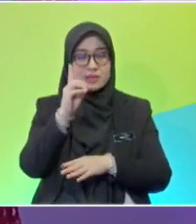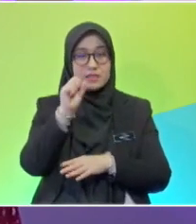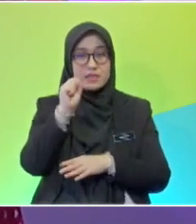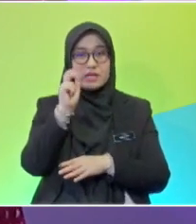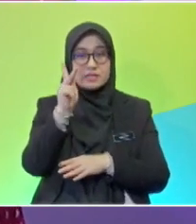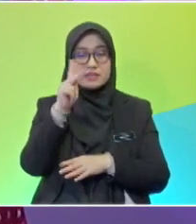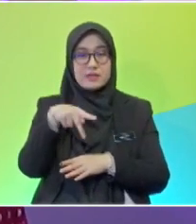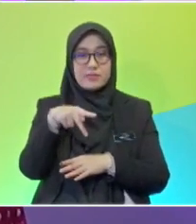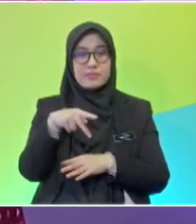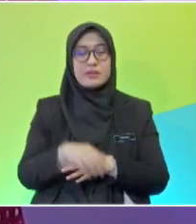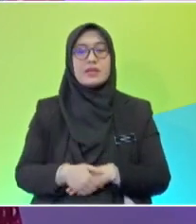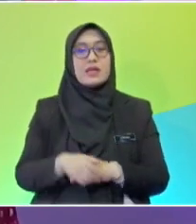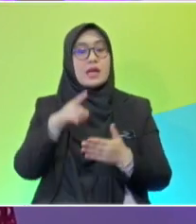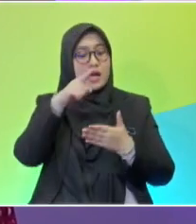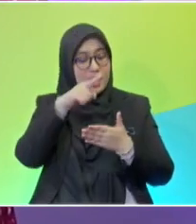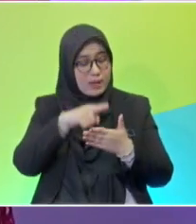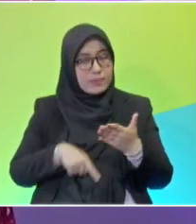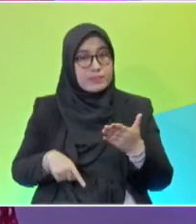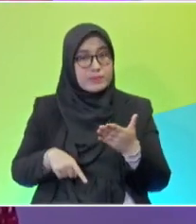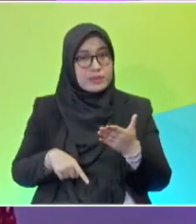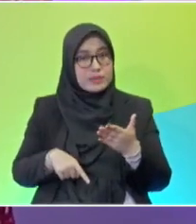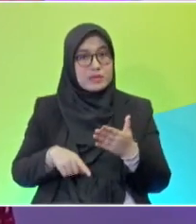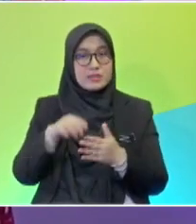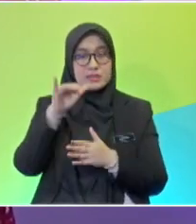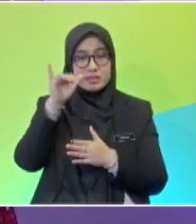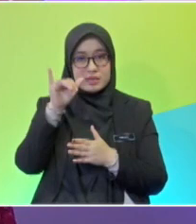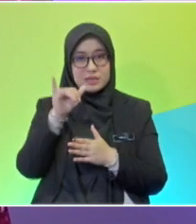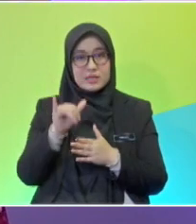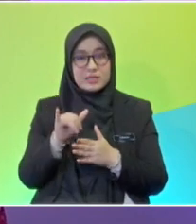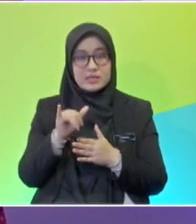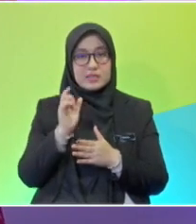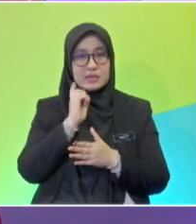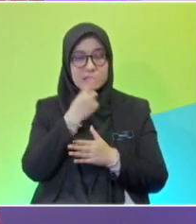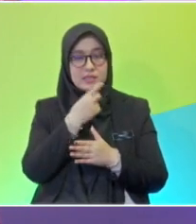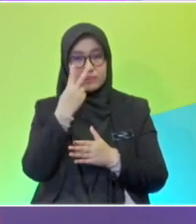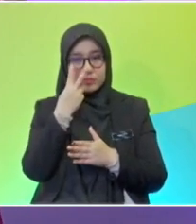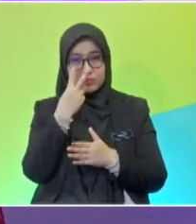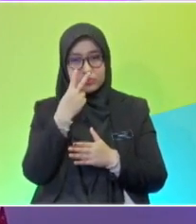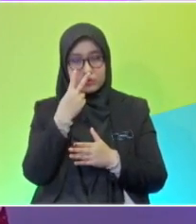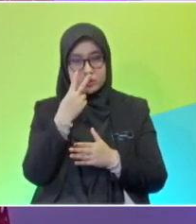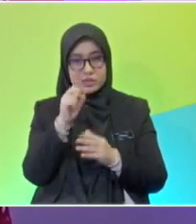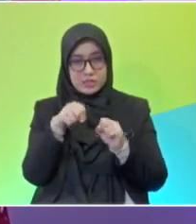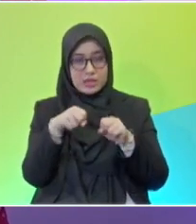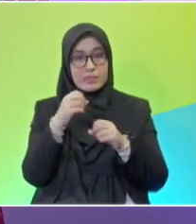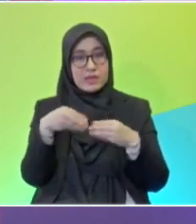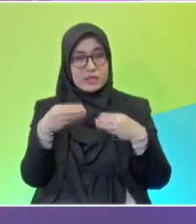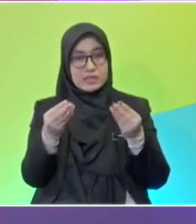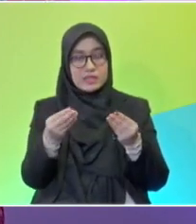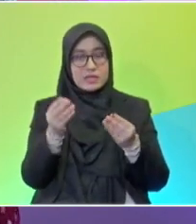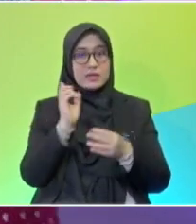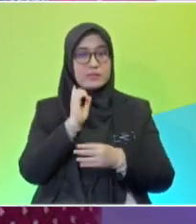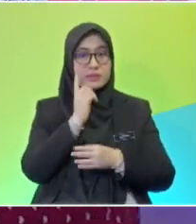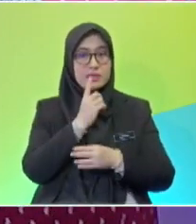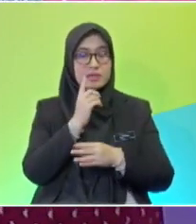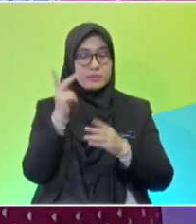understand what are the descriptors before we award the TP for our individual pupils. All right?